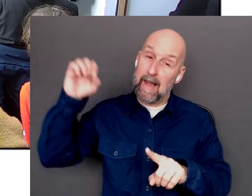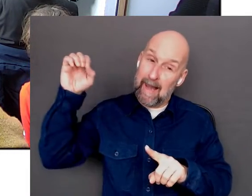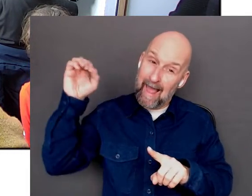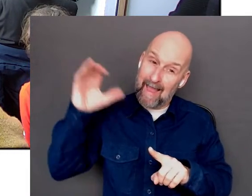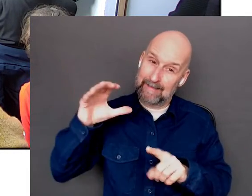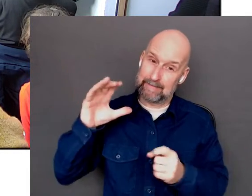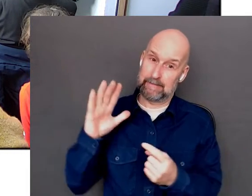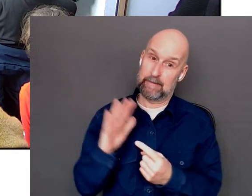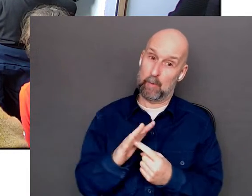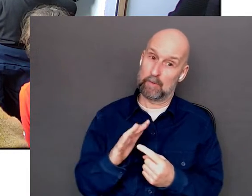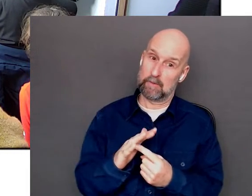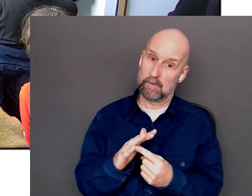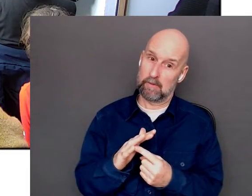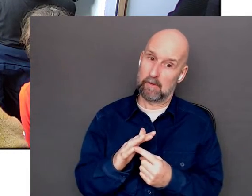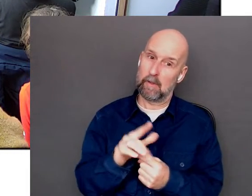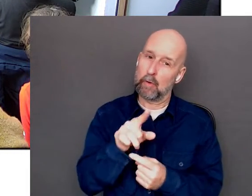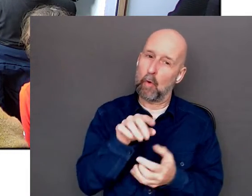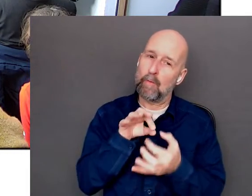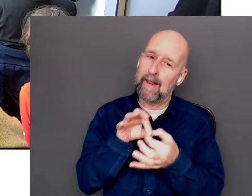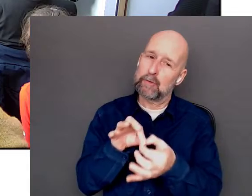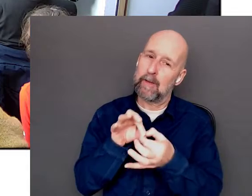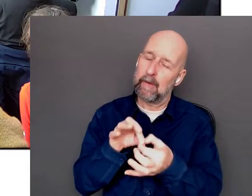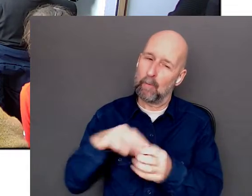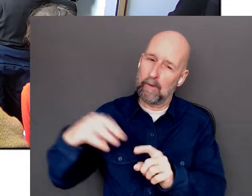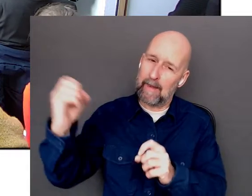What is the relationship you have with light?